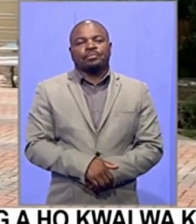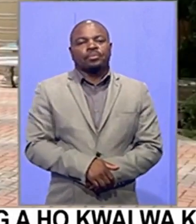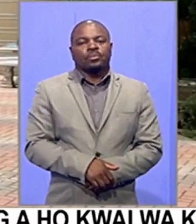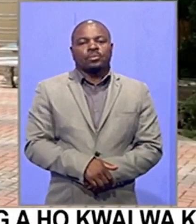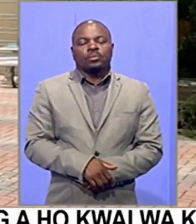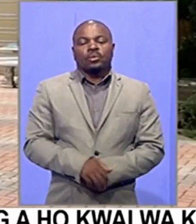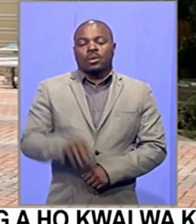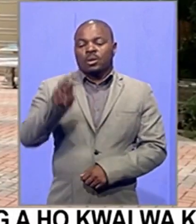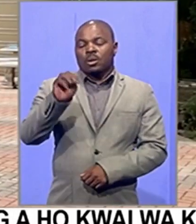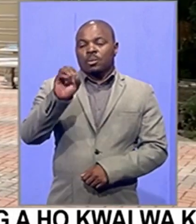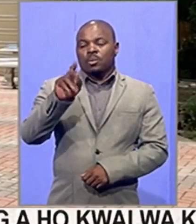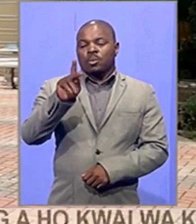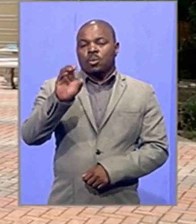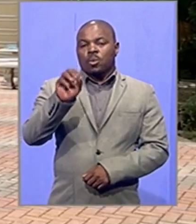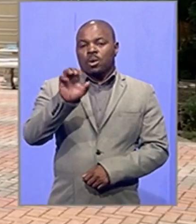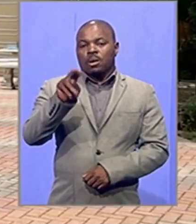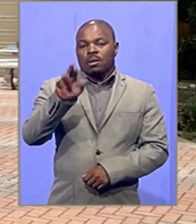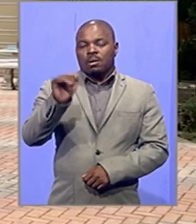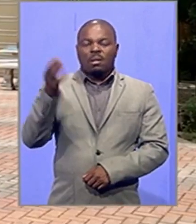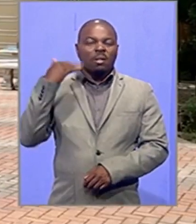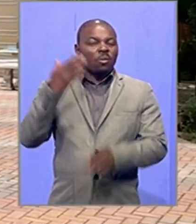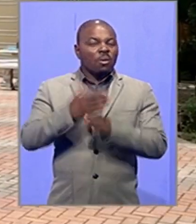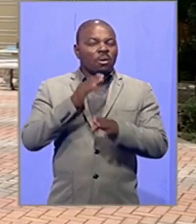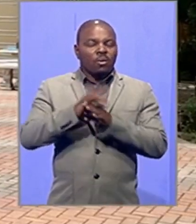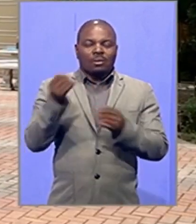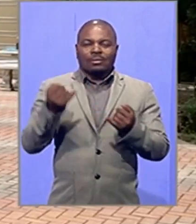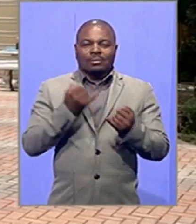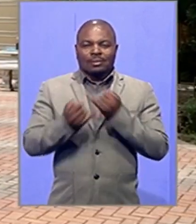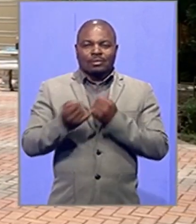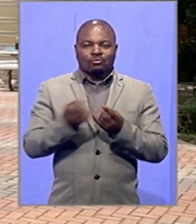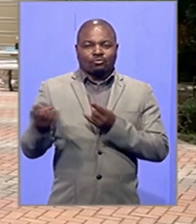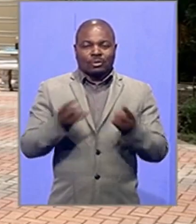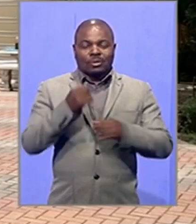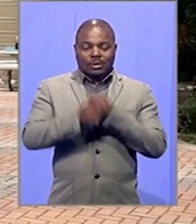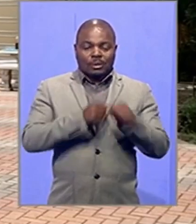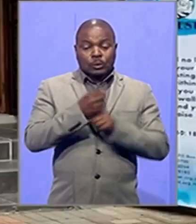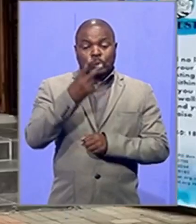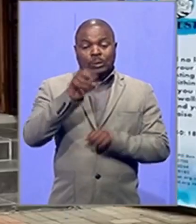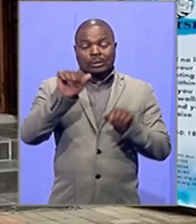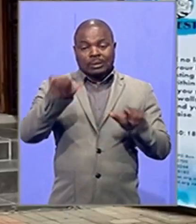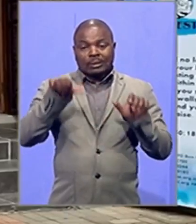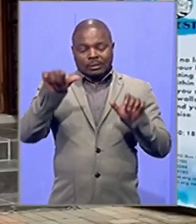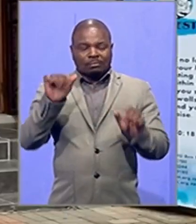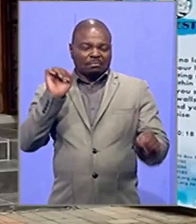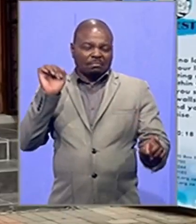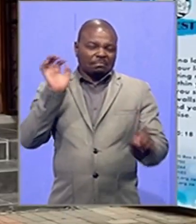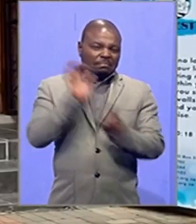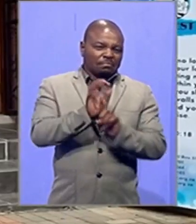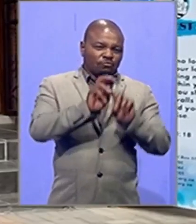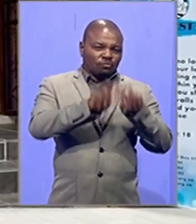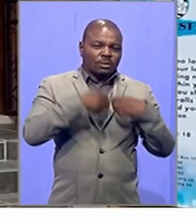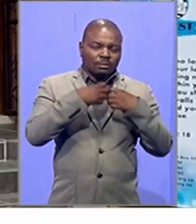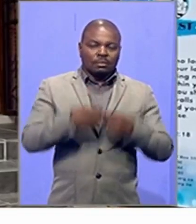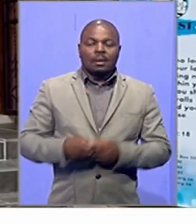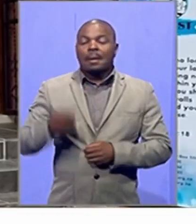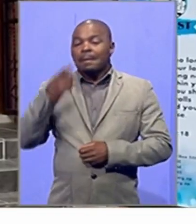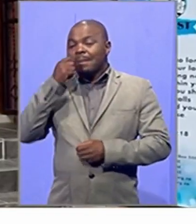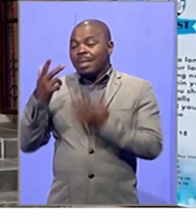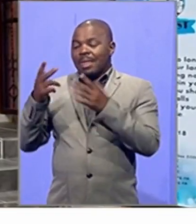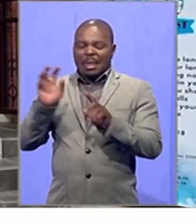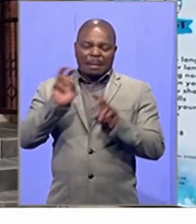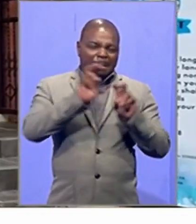Loveness Mokoena o ne a dira jaaka mogwebi wa mmele ka ngwaga wa 2016 o ne a betelelwa le go tlhaselwa mo go masisi ke banna ba le